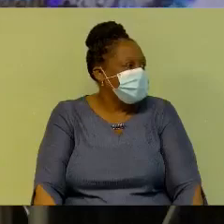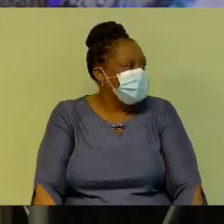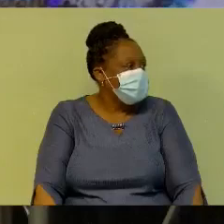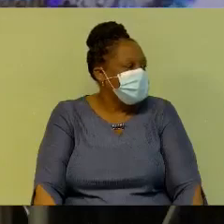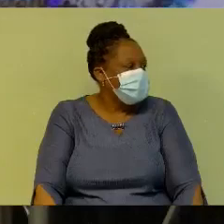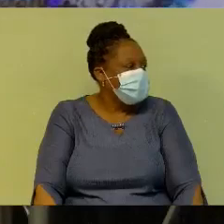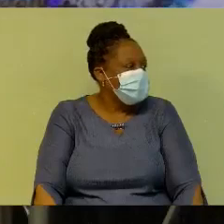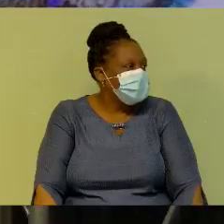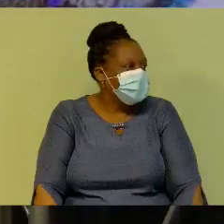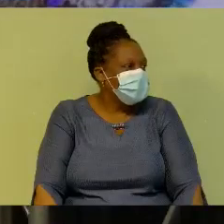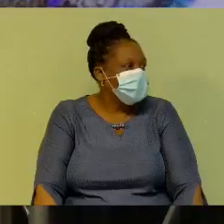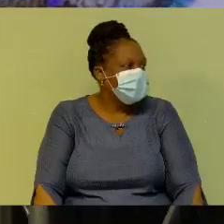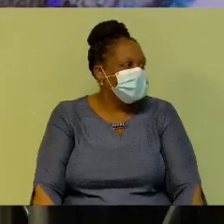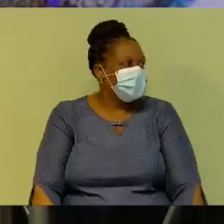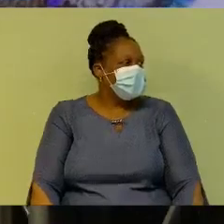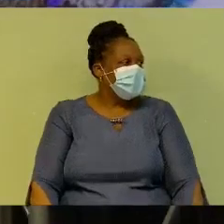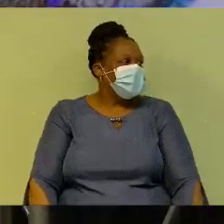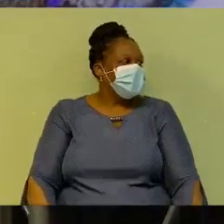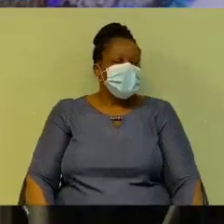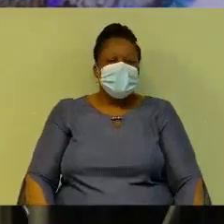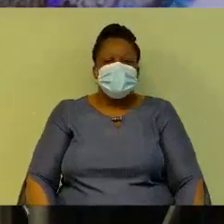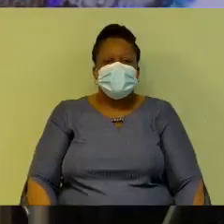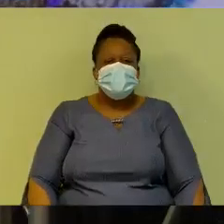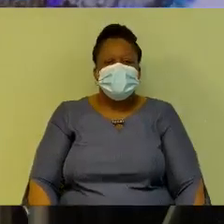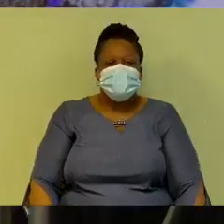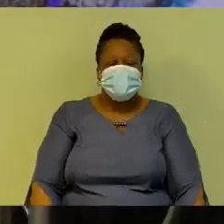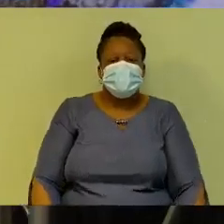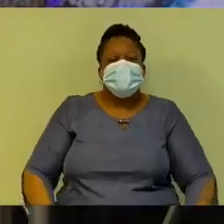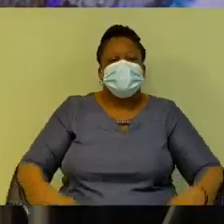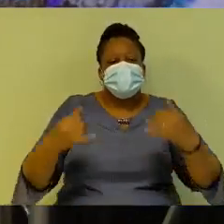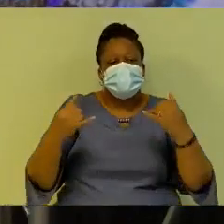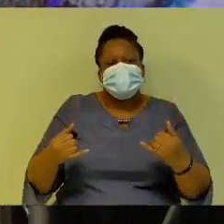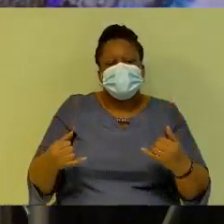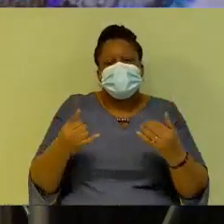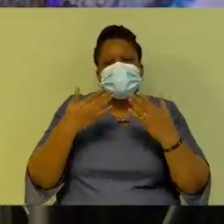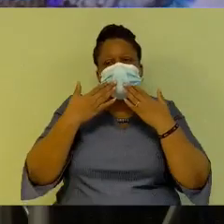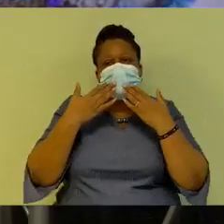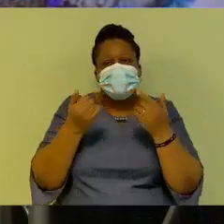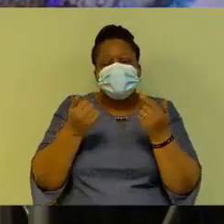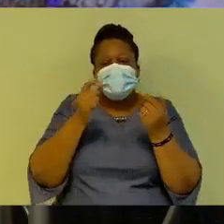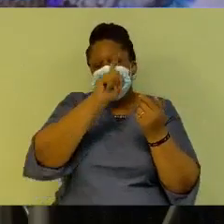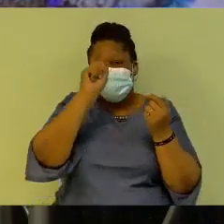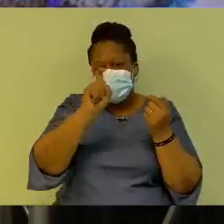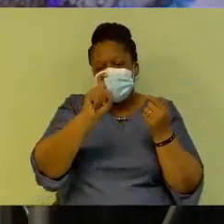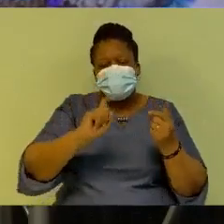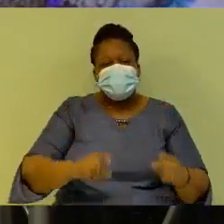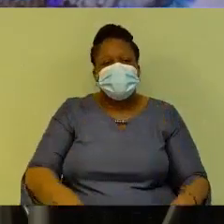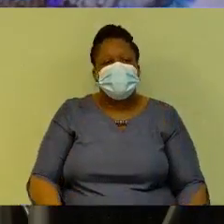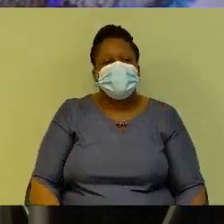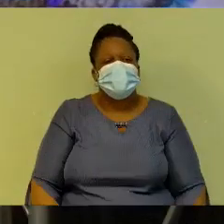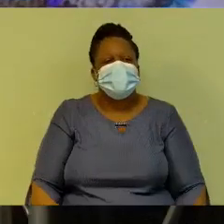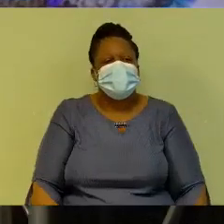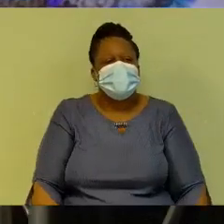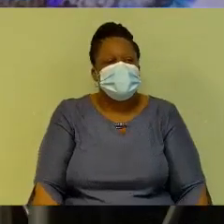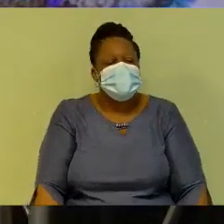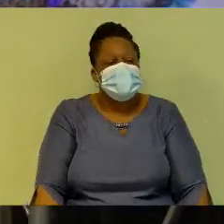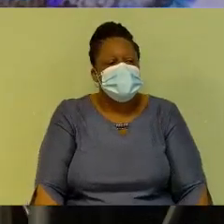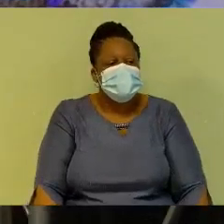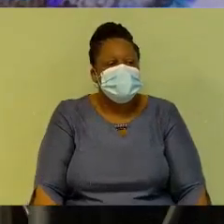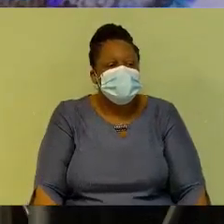Thank you very much, Mr. Samuel, for your presentation. That brings us to the question